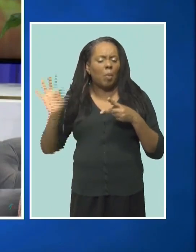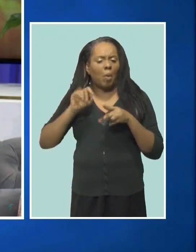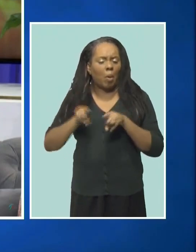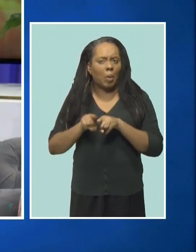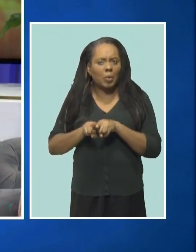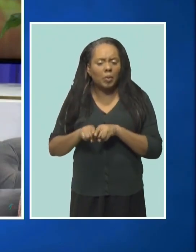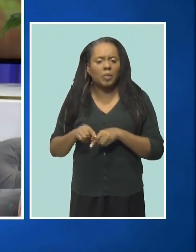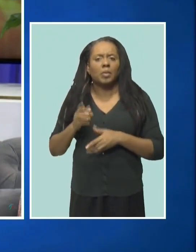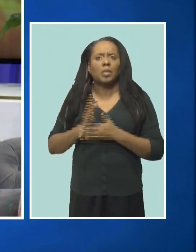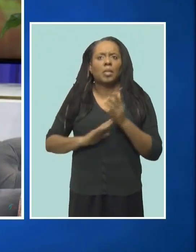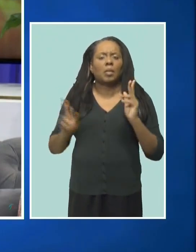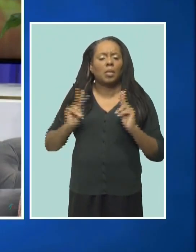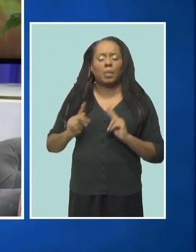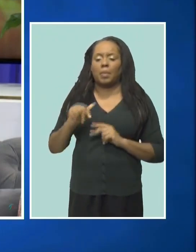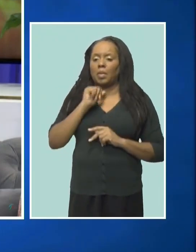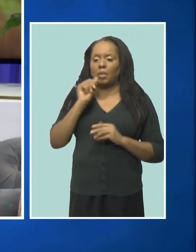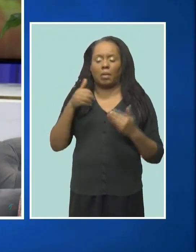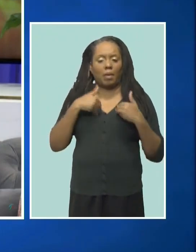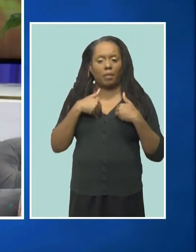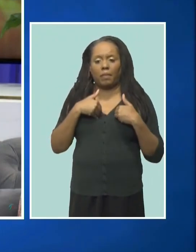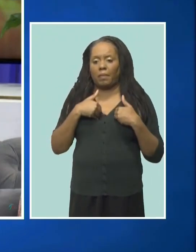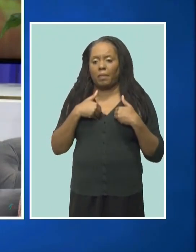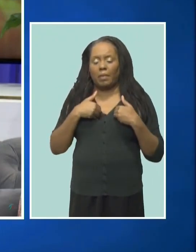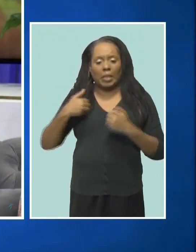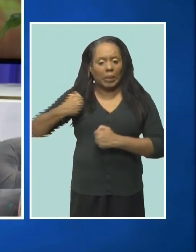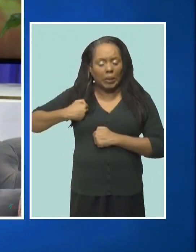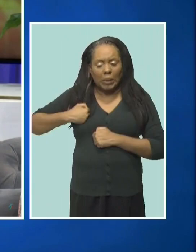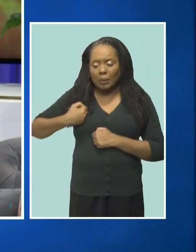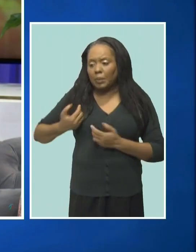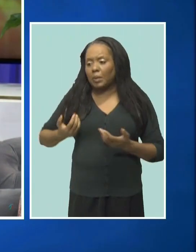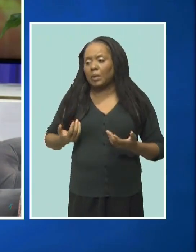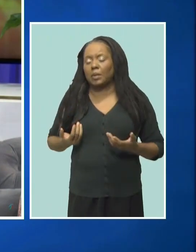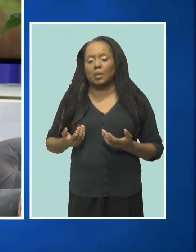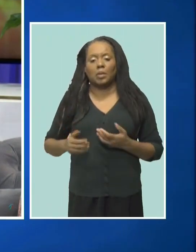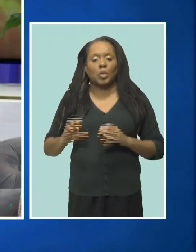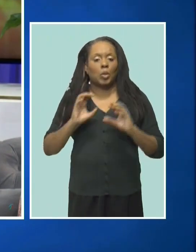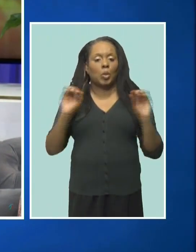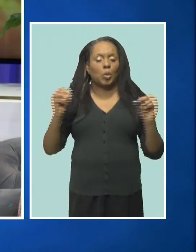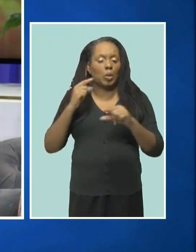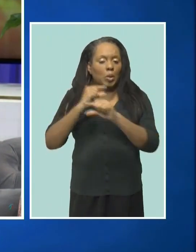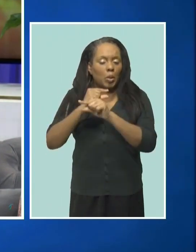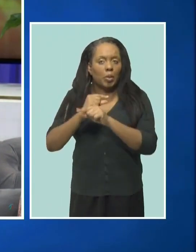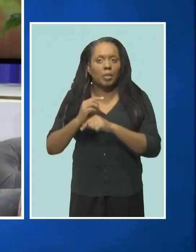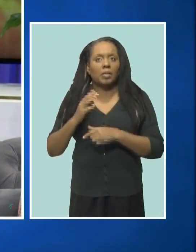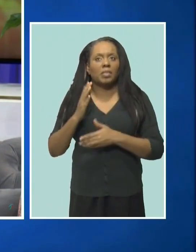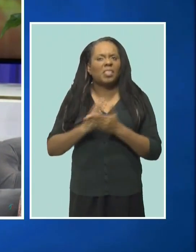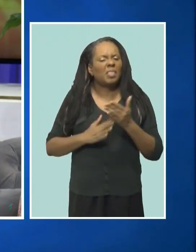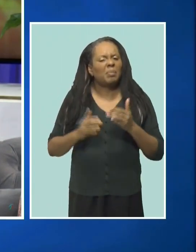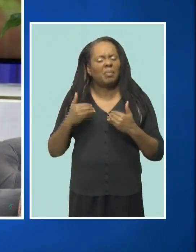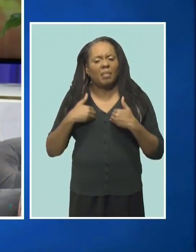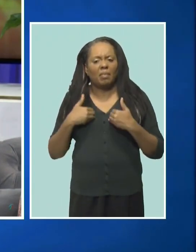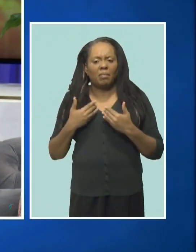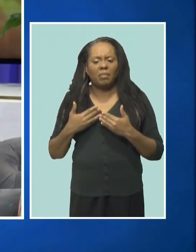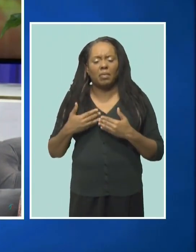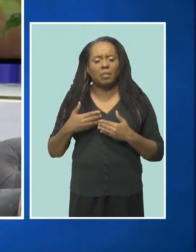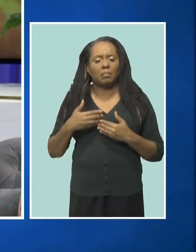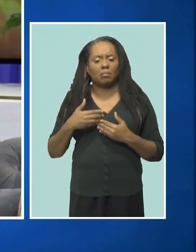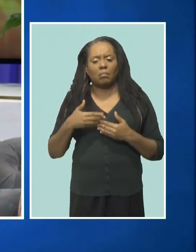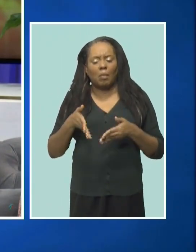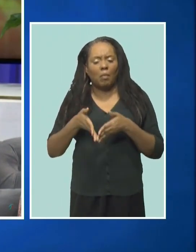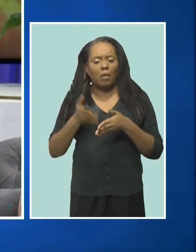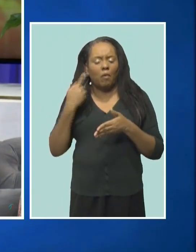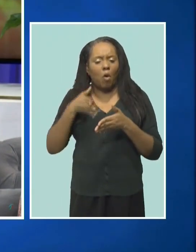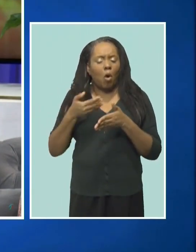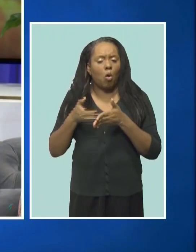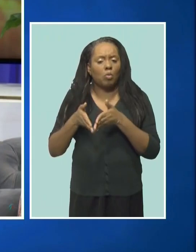lot of countries don't have military. They have, local, forces, defense forces. Maybe they have a Coast Guard.